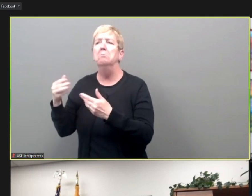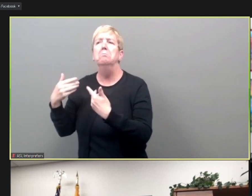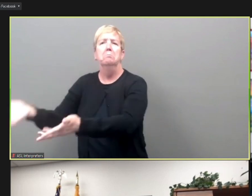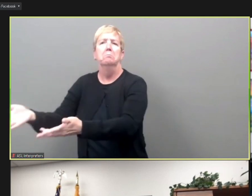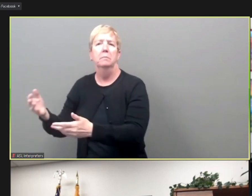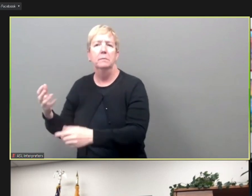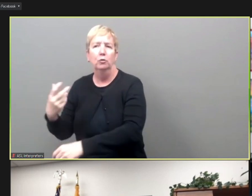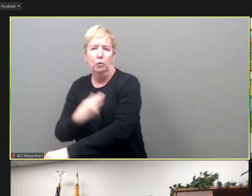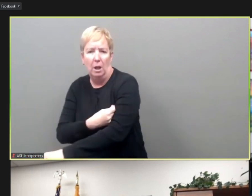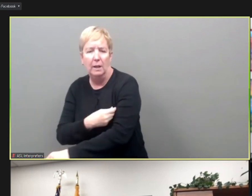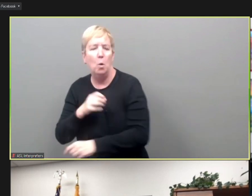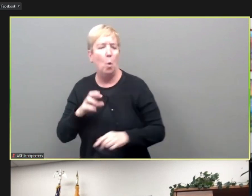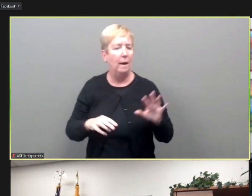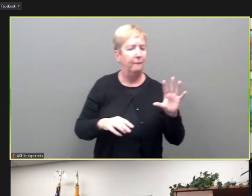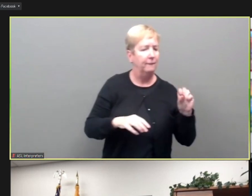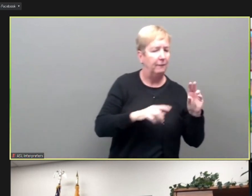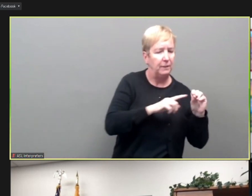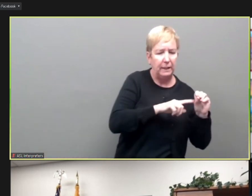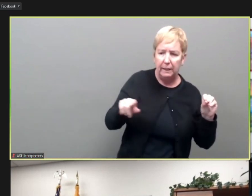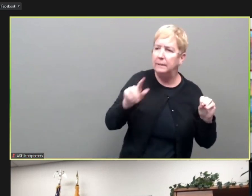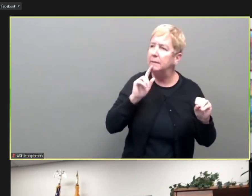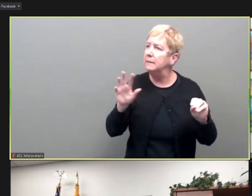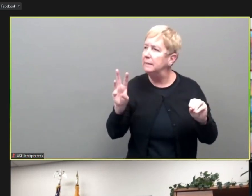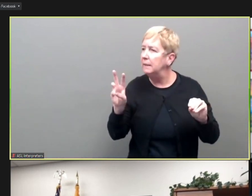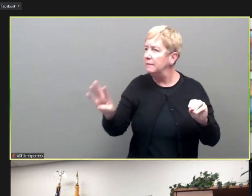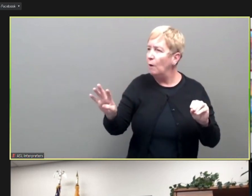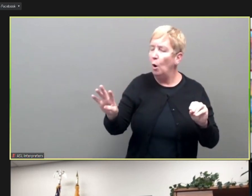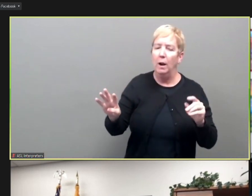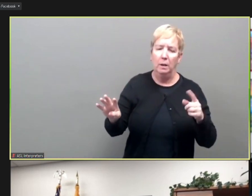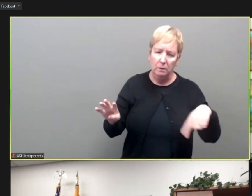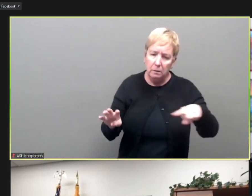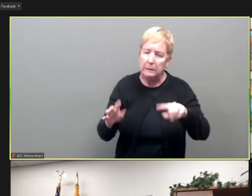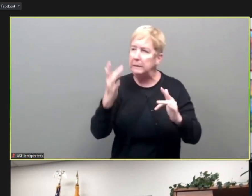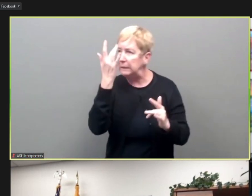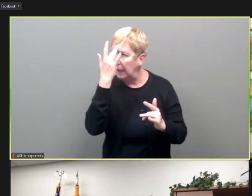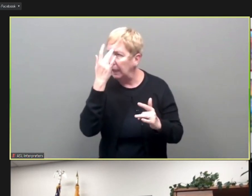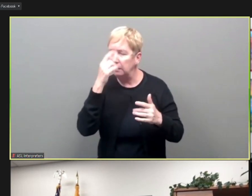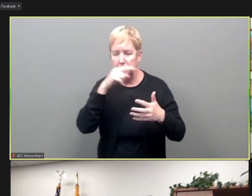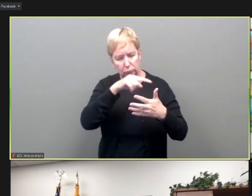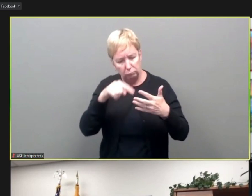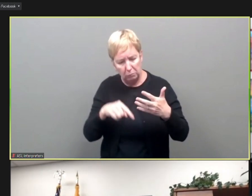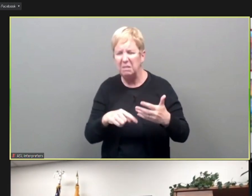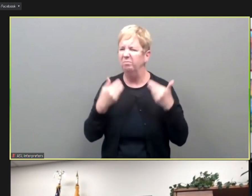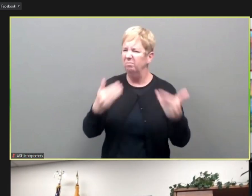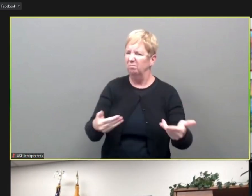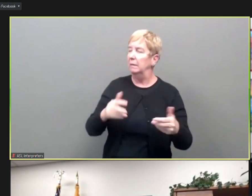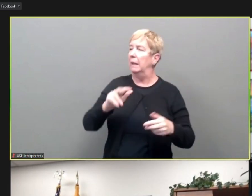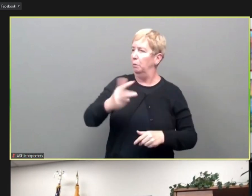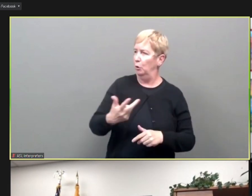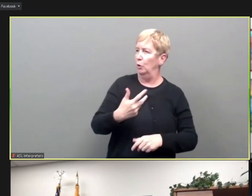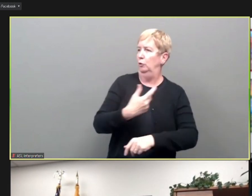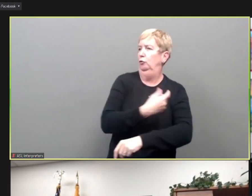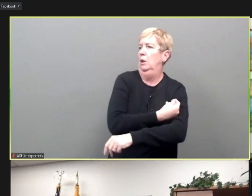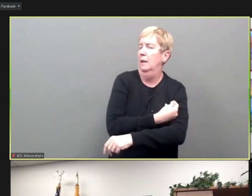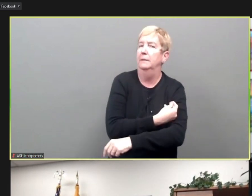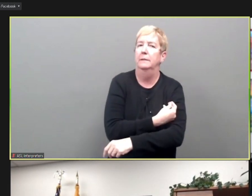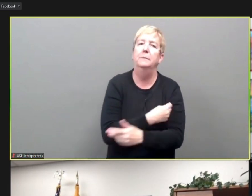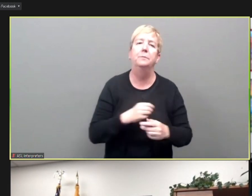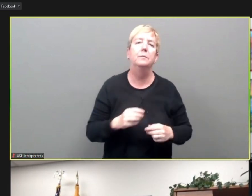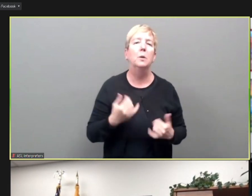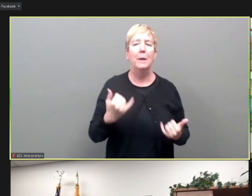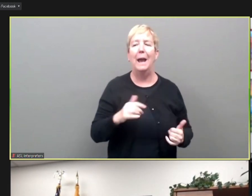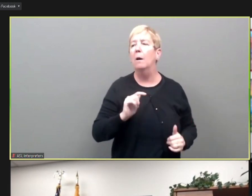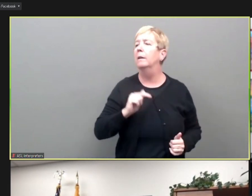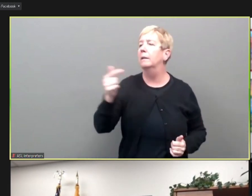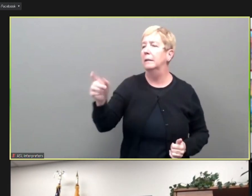them a booster dose. So I think David is going to talk more about like whether, really like just like